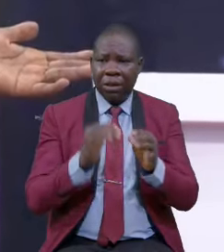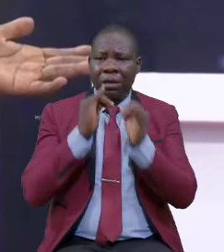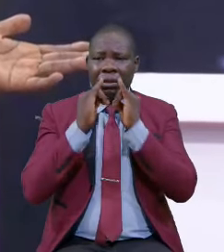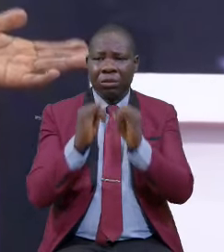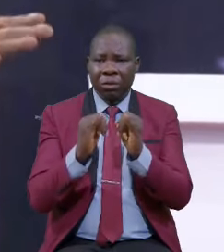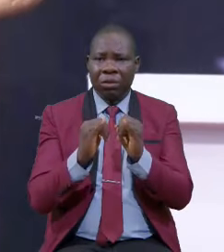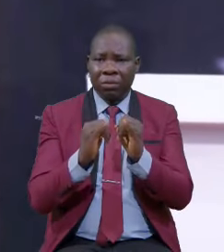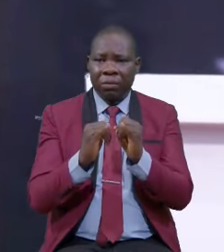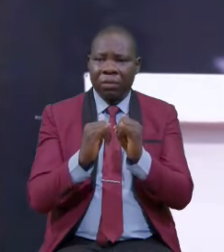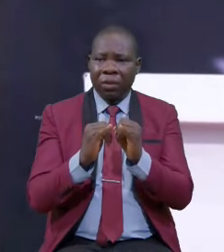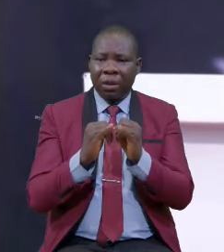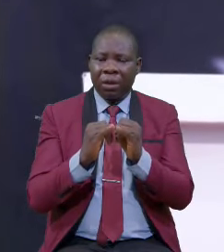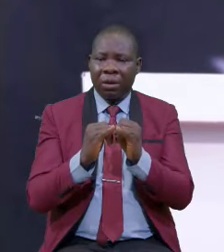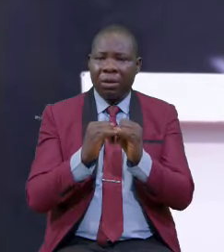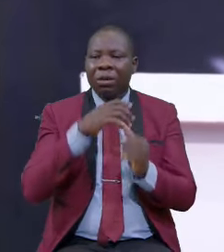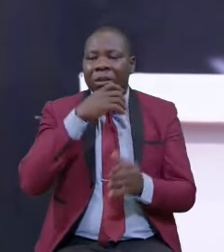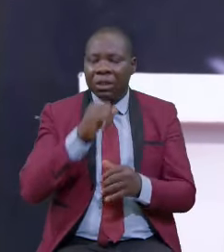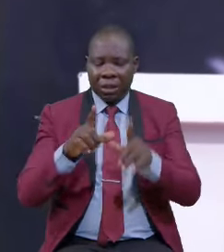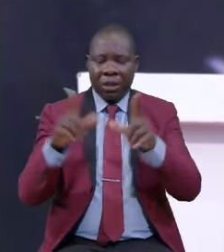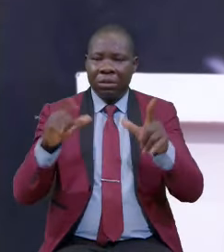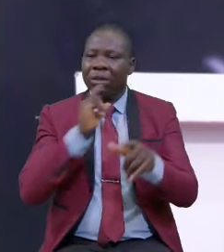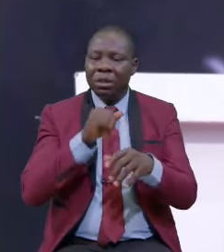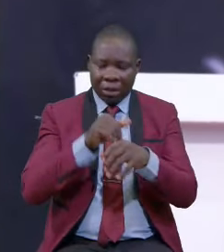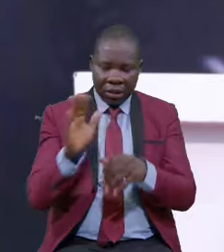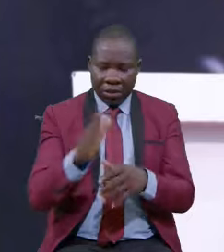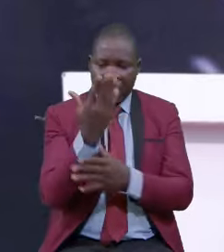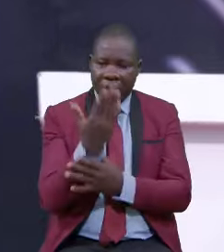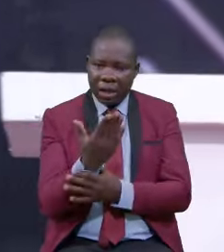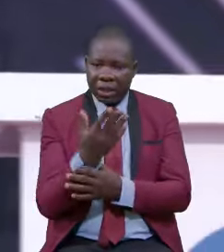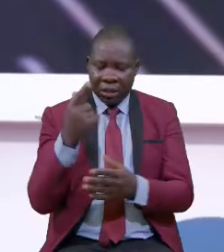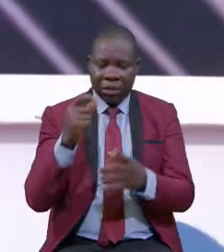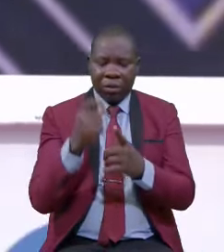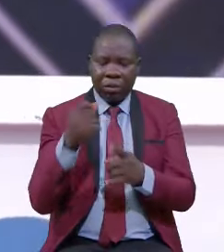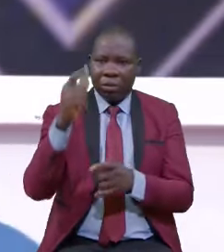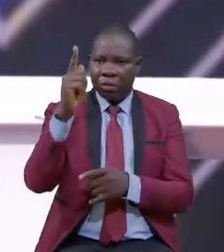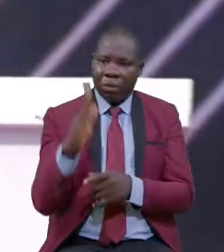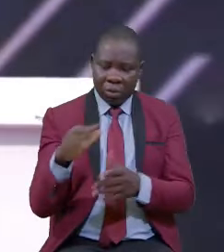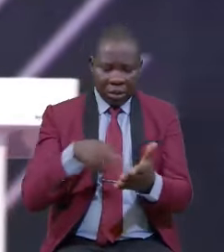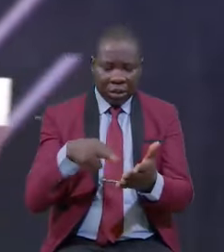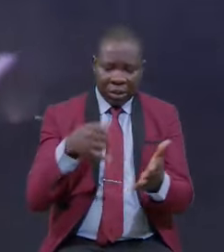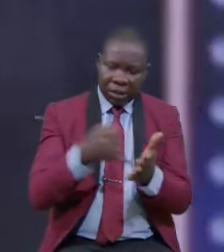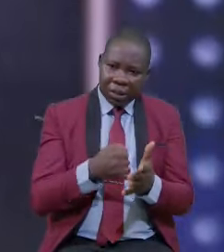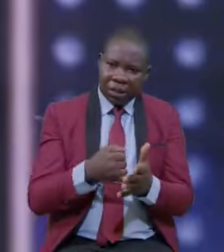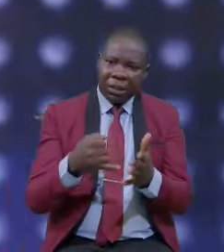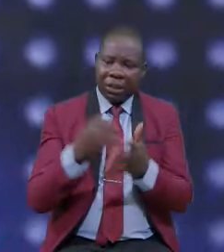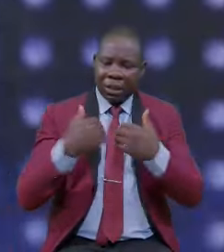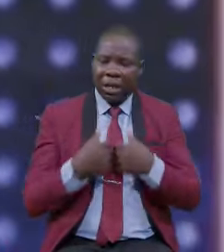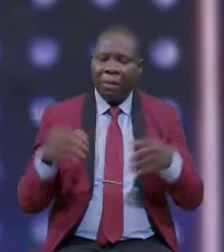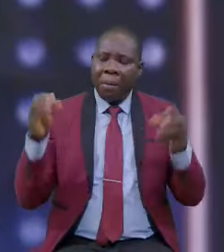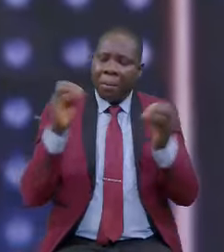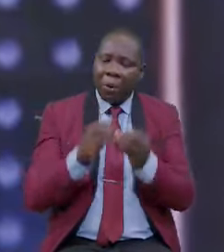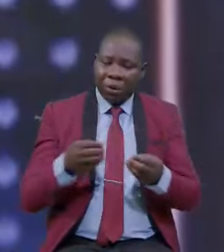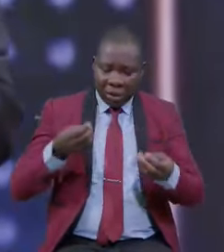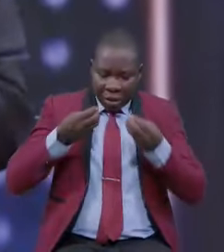The word of God, read this. It has enough information for you to get saved and to get sanctified and to